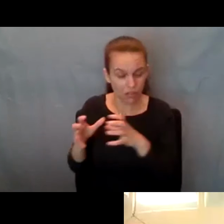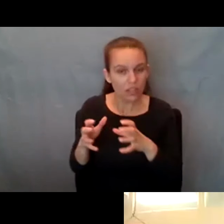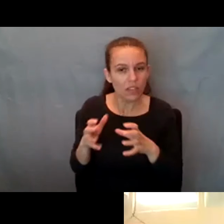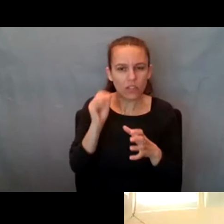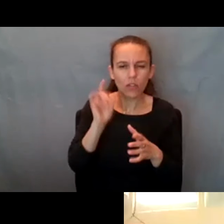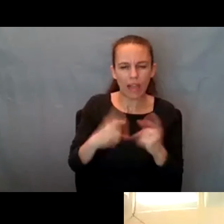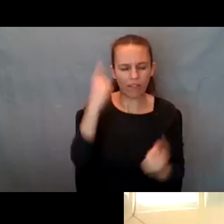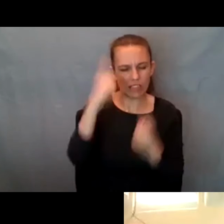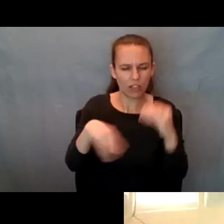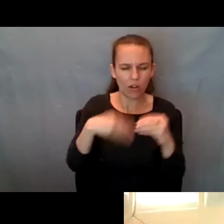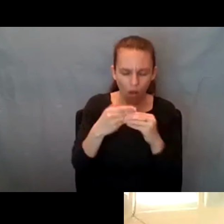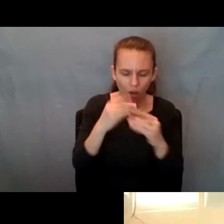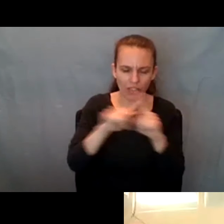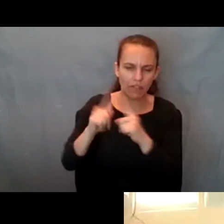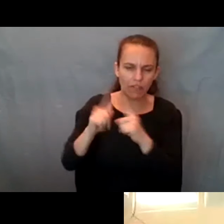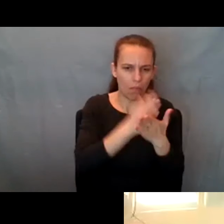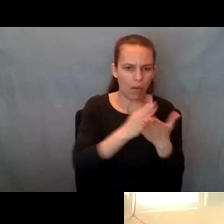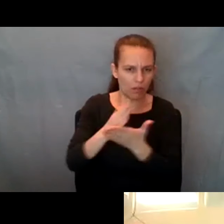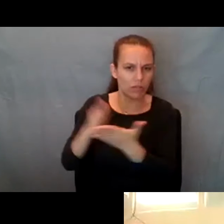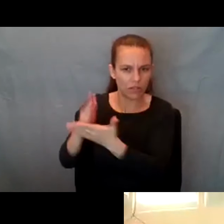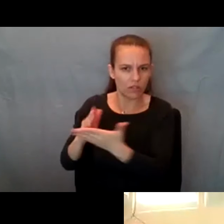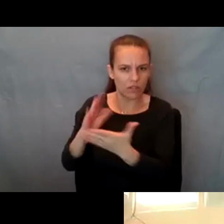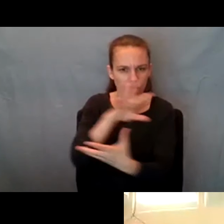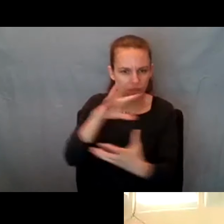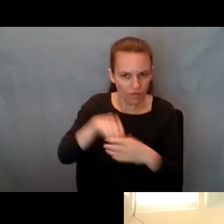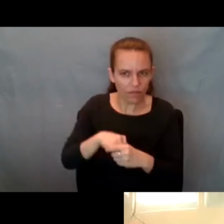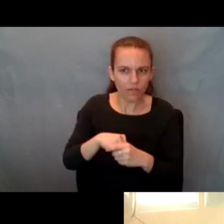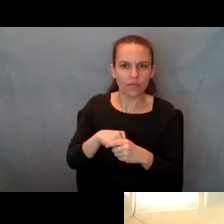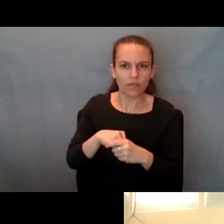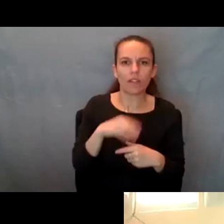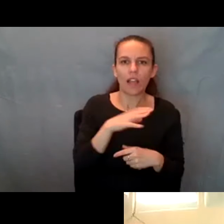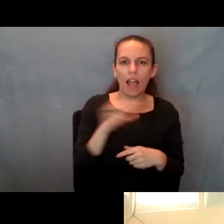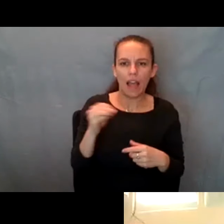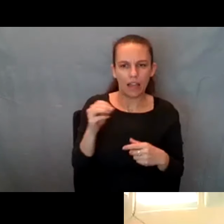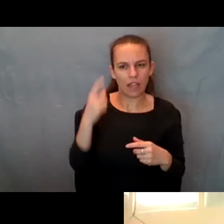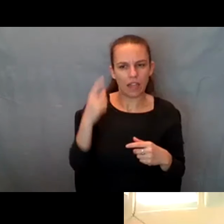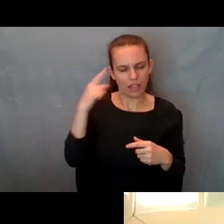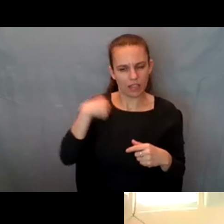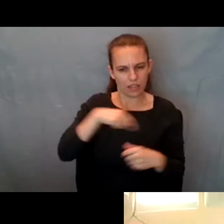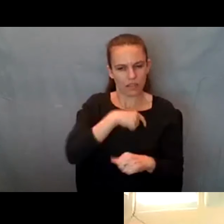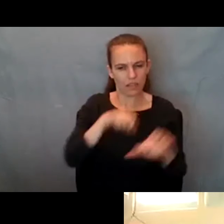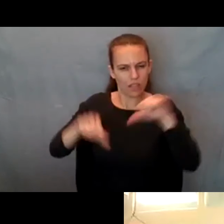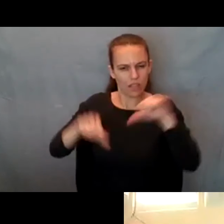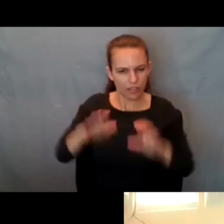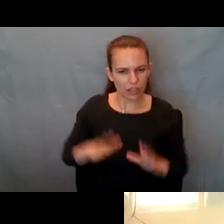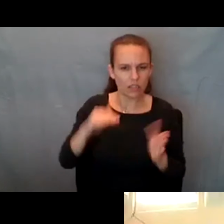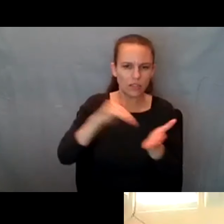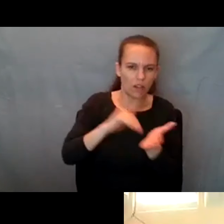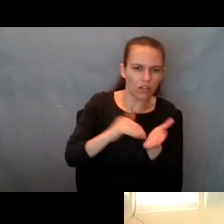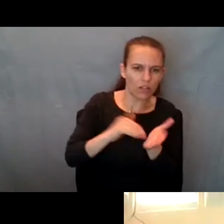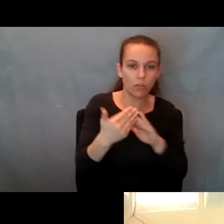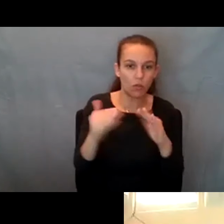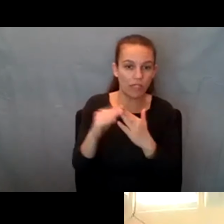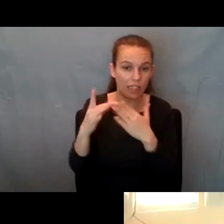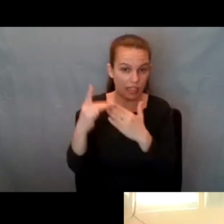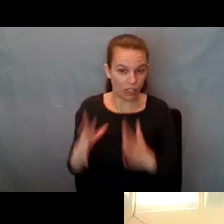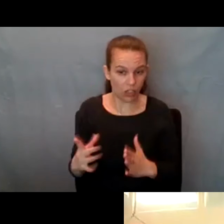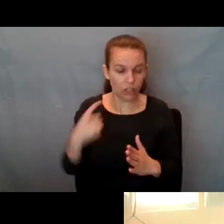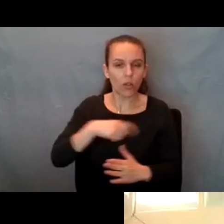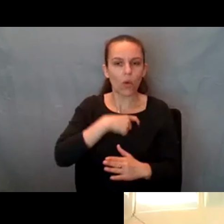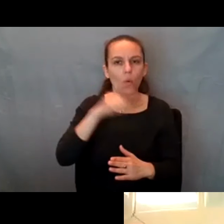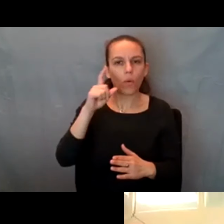elements and provide reassurance. I think scientists, doctors, community leaders, we need to be saying, and